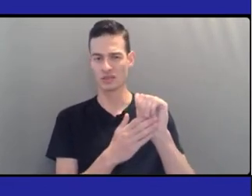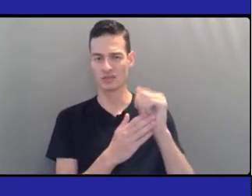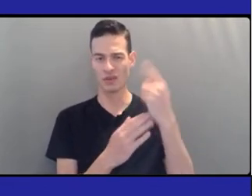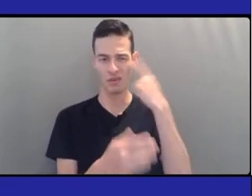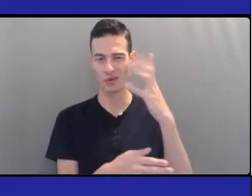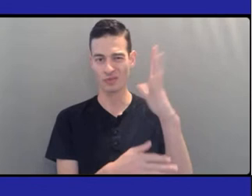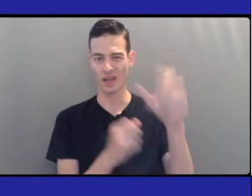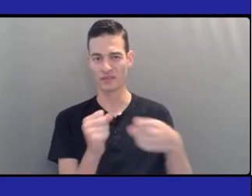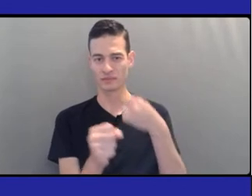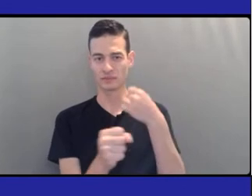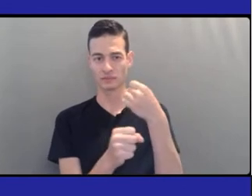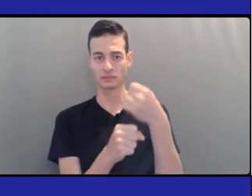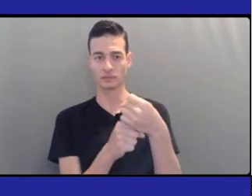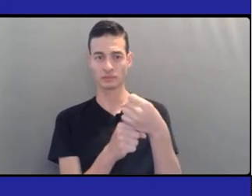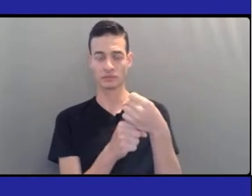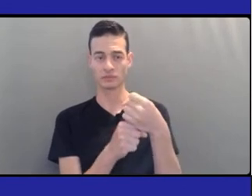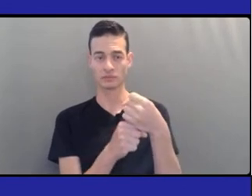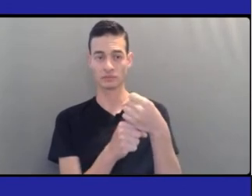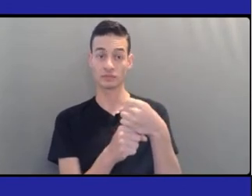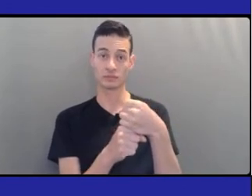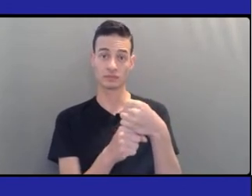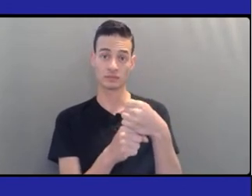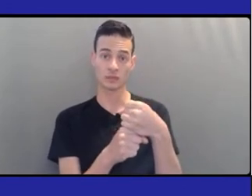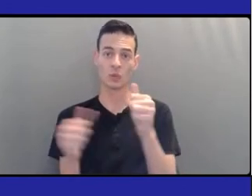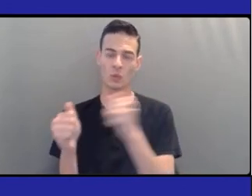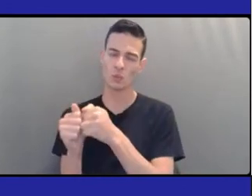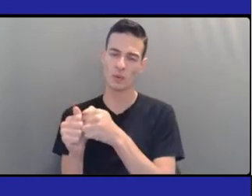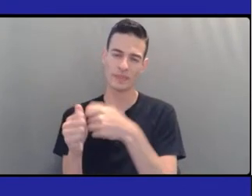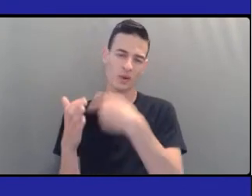expected cost of $6.8 million.